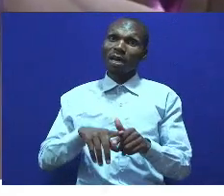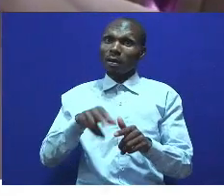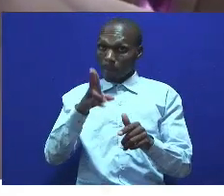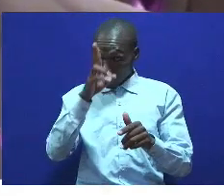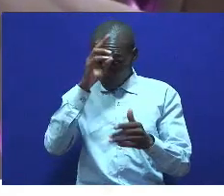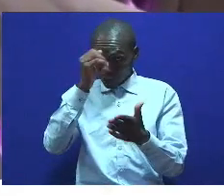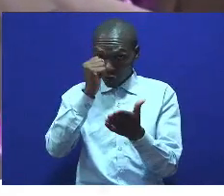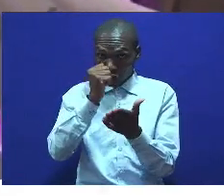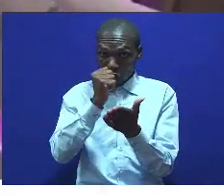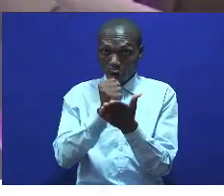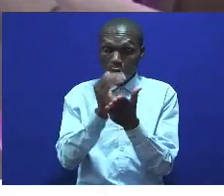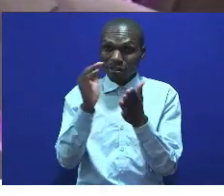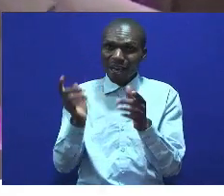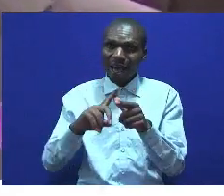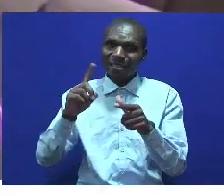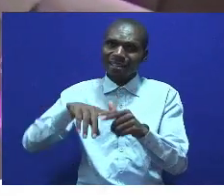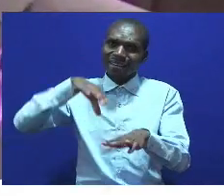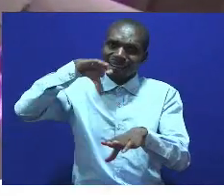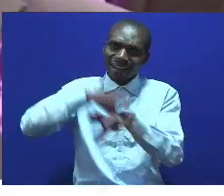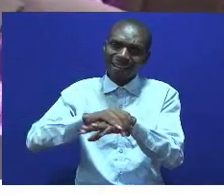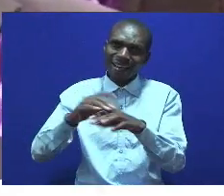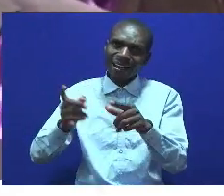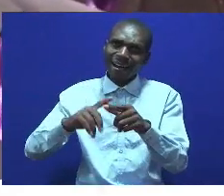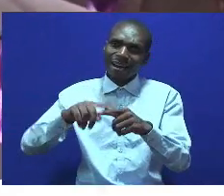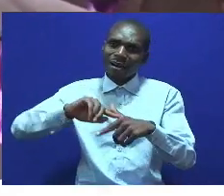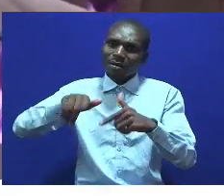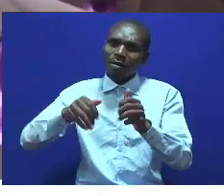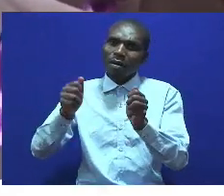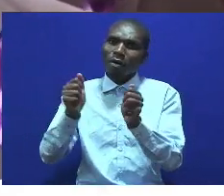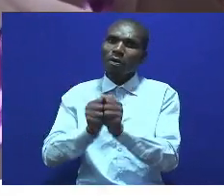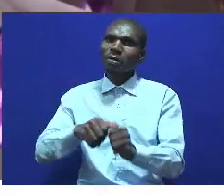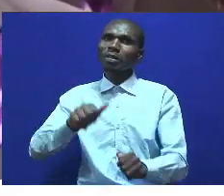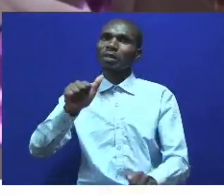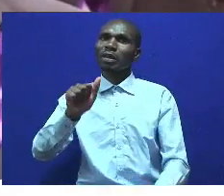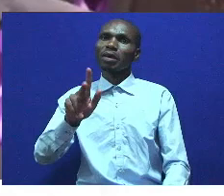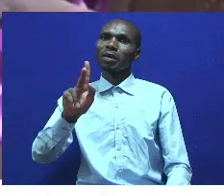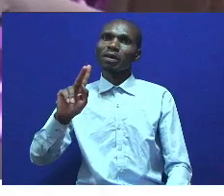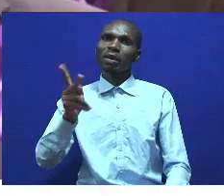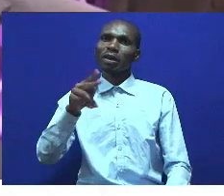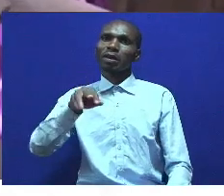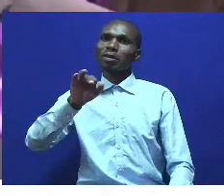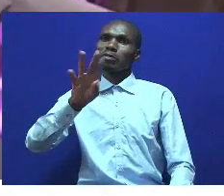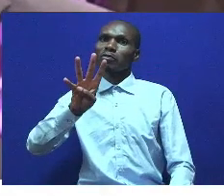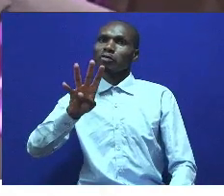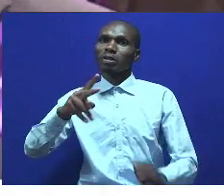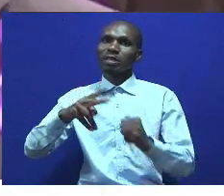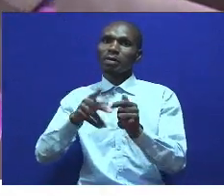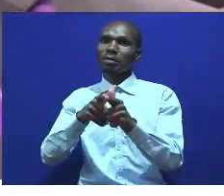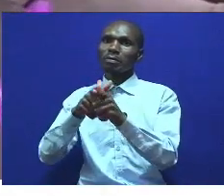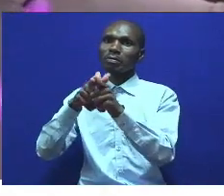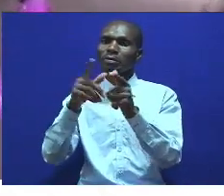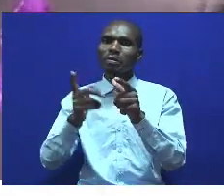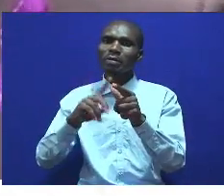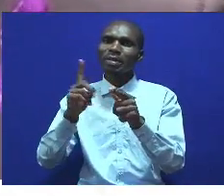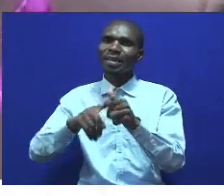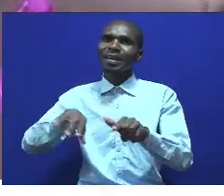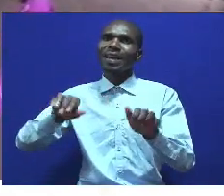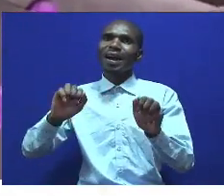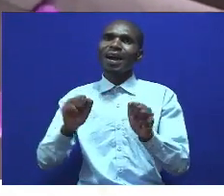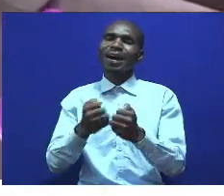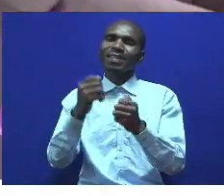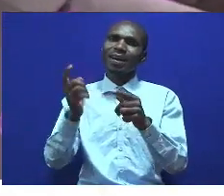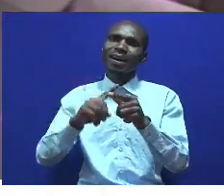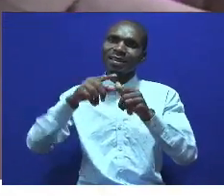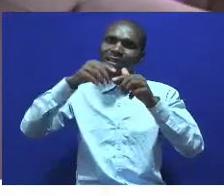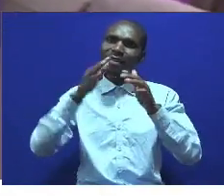One of the officers captured firing at the crowd with an AK-47 rifle was identified as one Kevin Lagat. Following the public